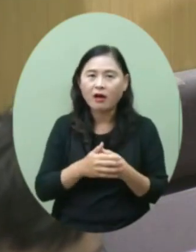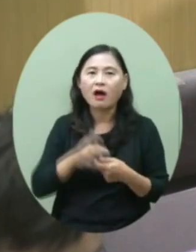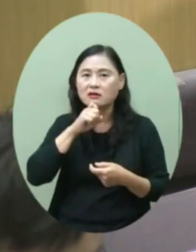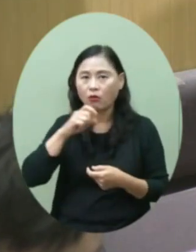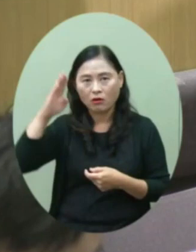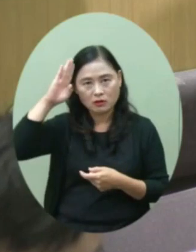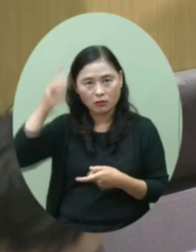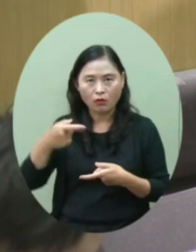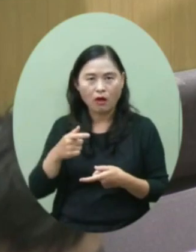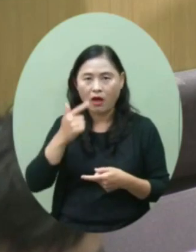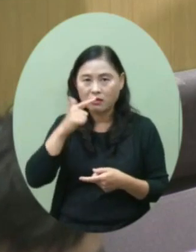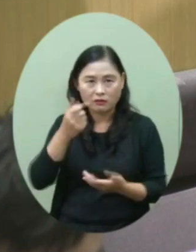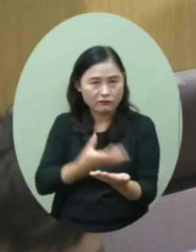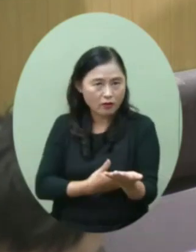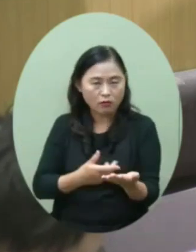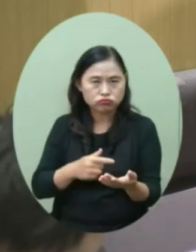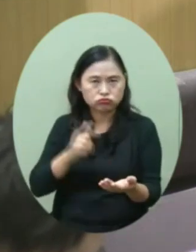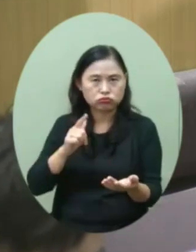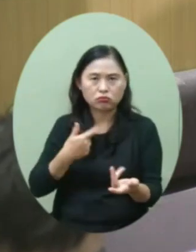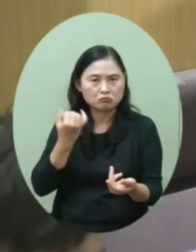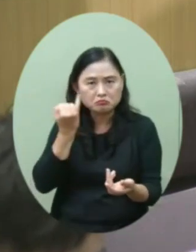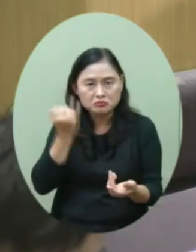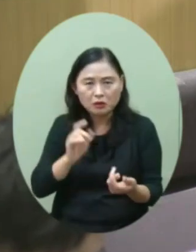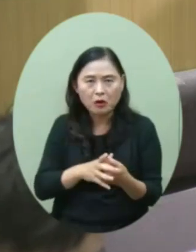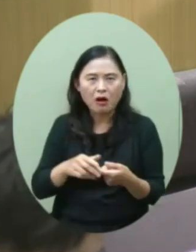48 hours of detention period still apply to